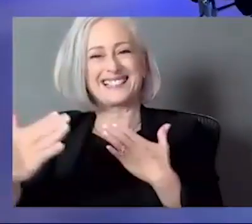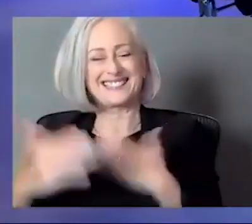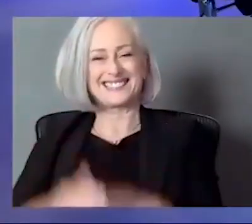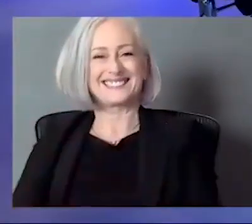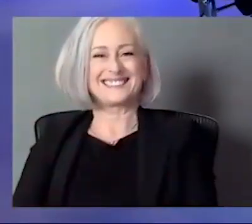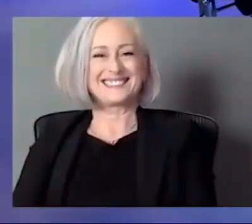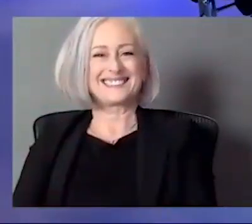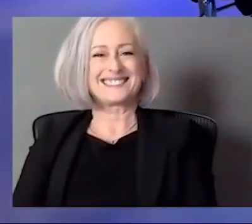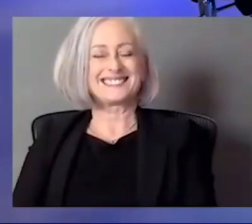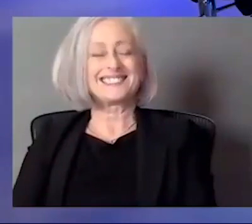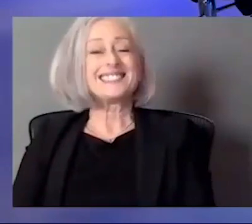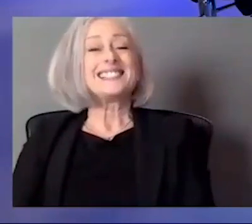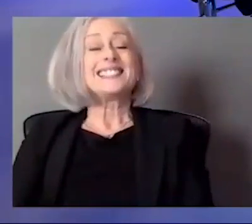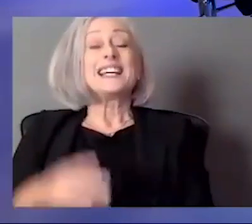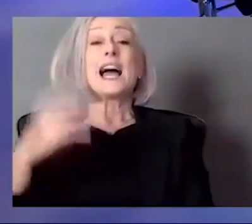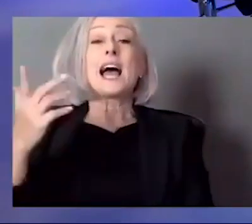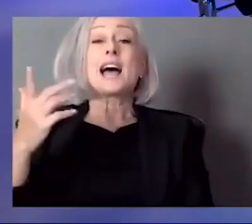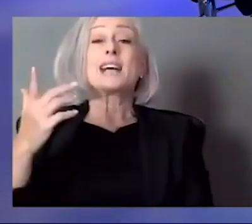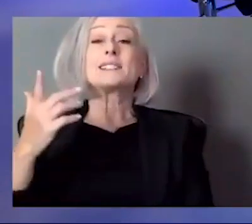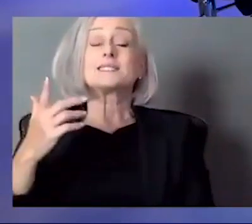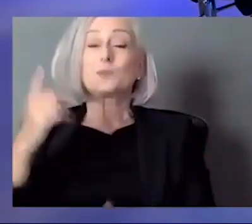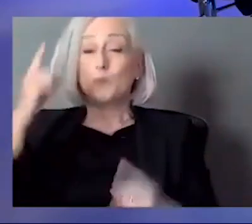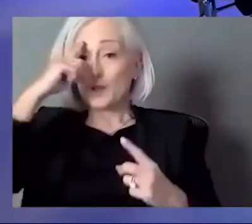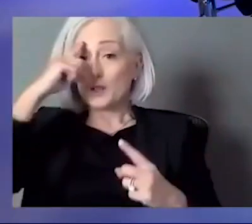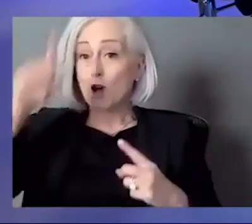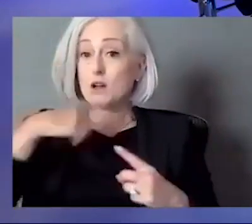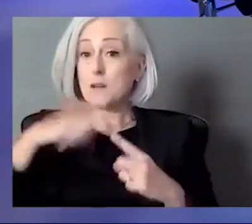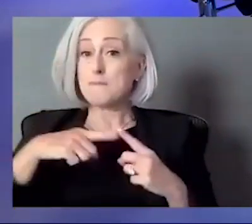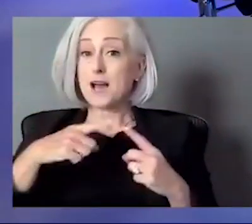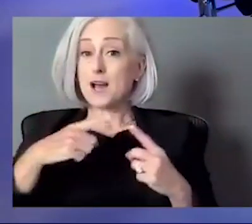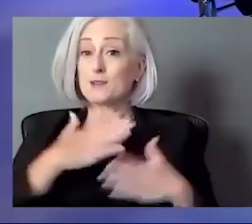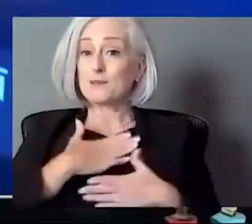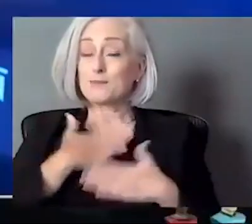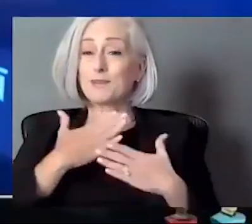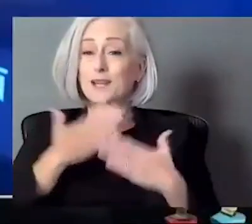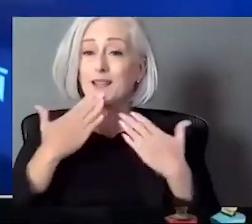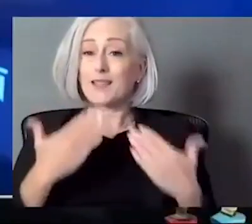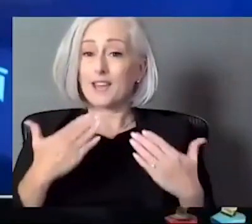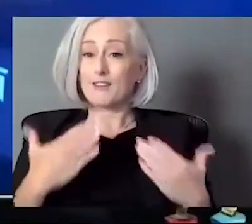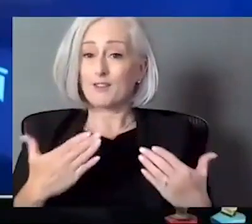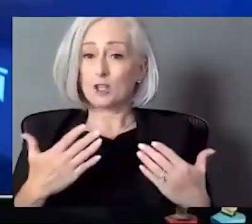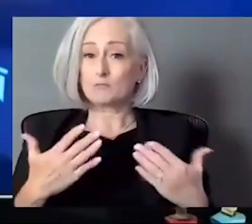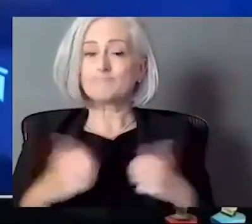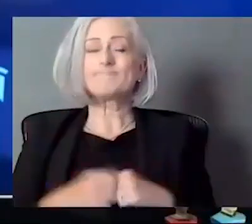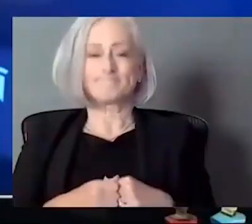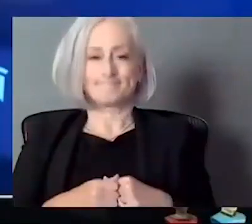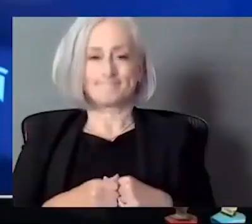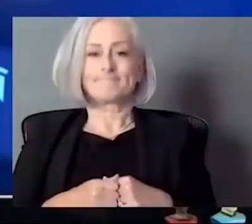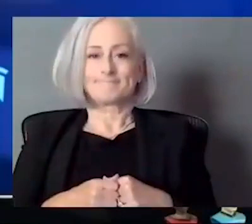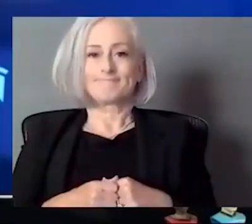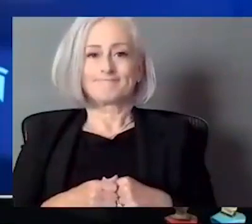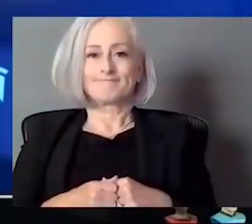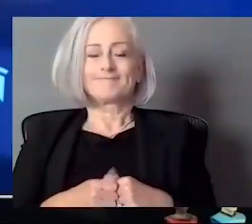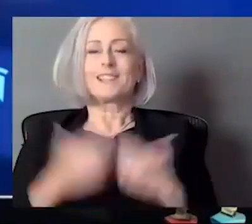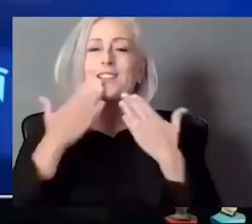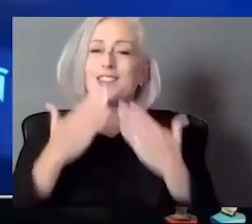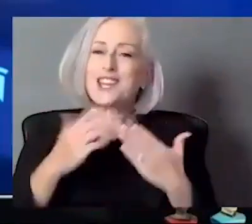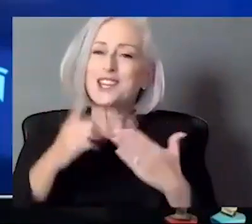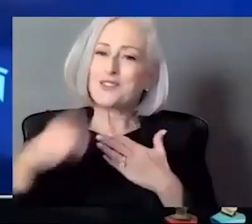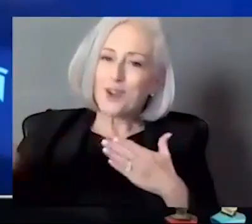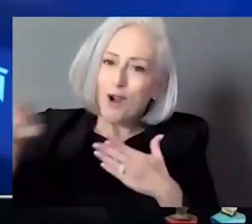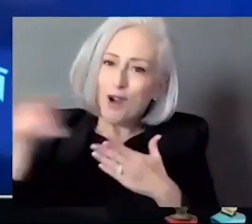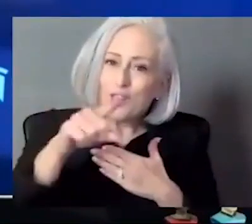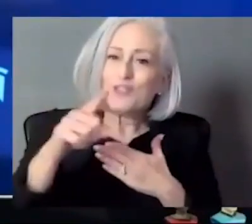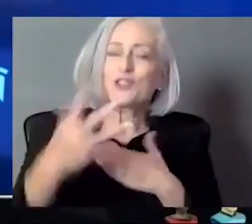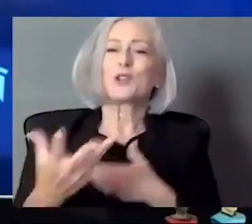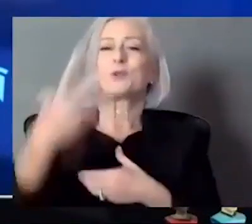talk about being grateful. I'm grateful for all of you who have been a part of this program and tuned in and listened every day